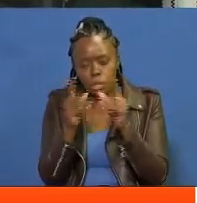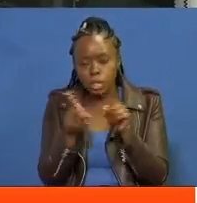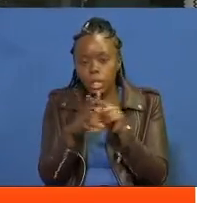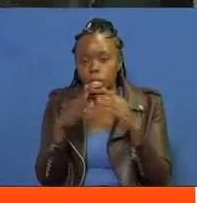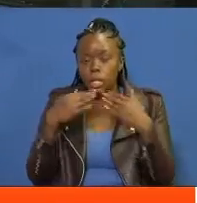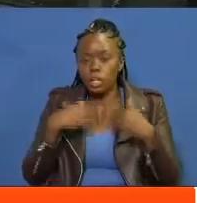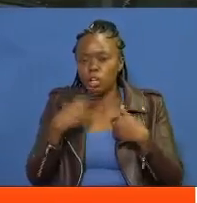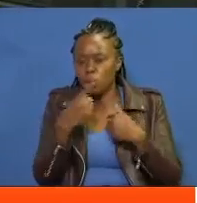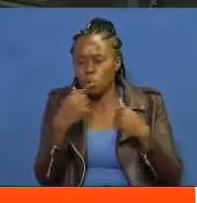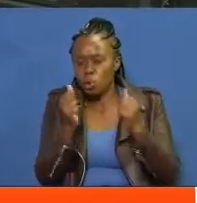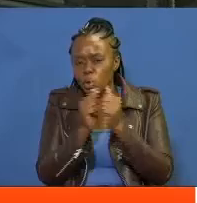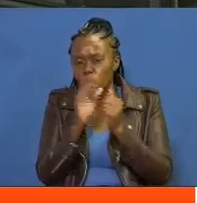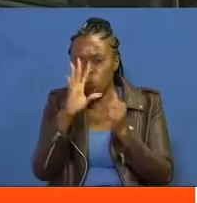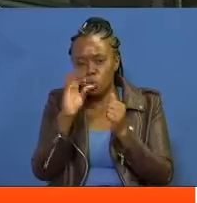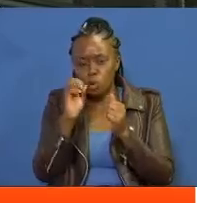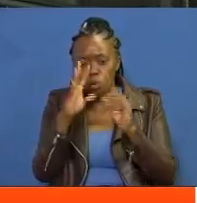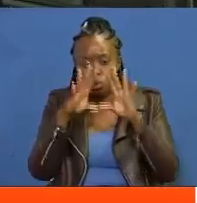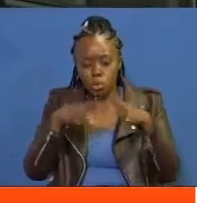attended by 50 people.